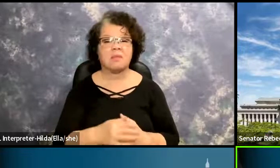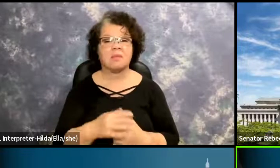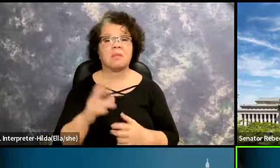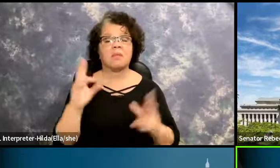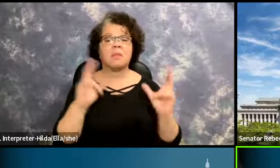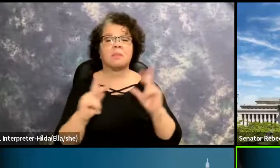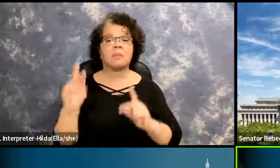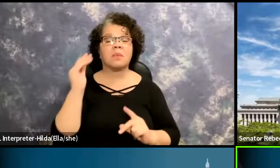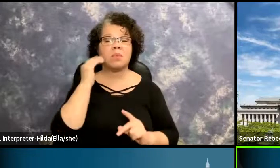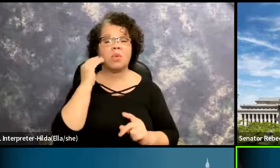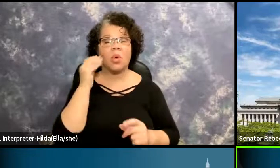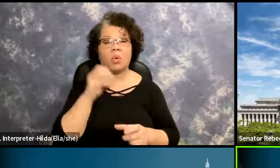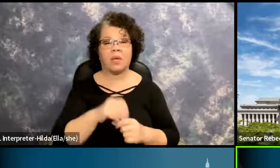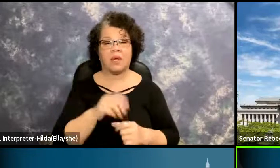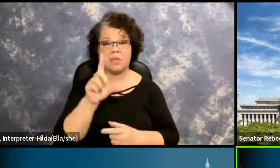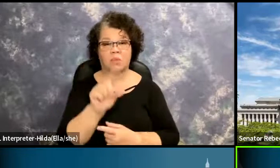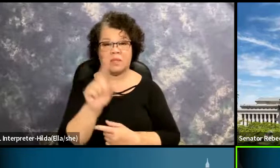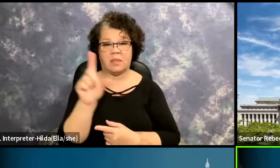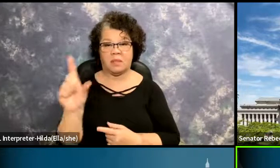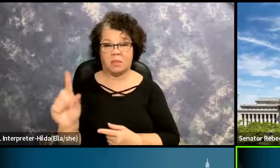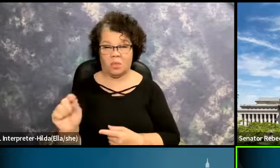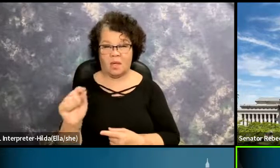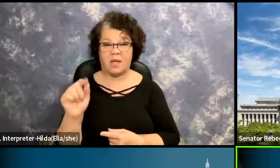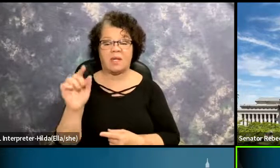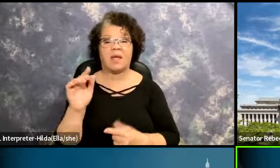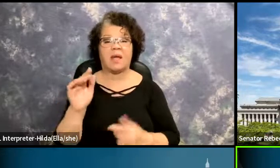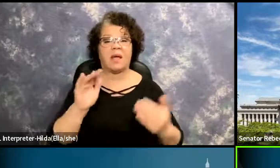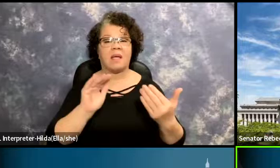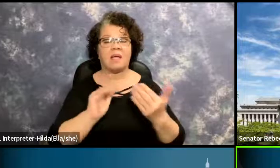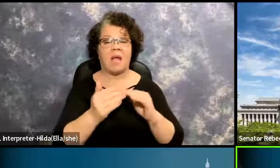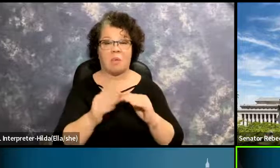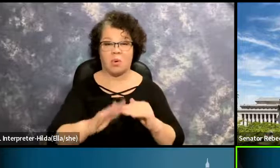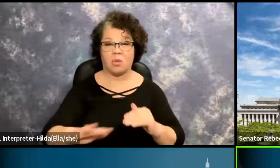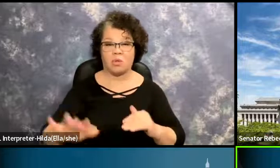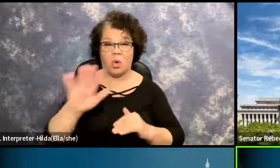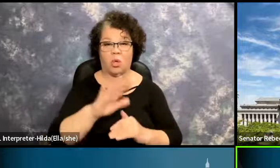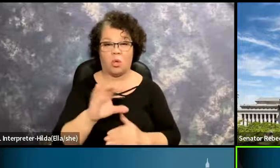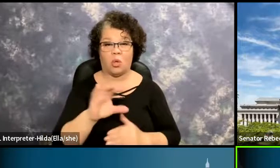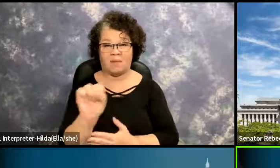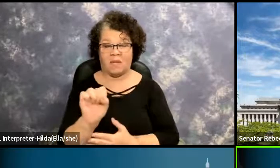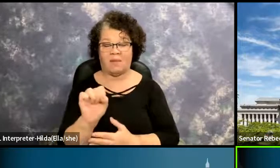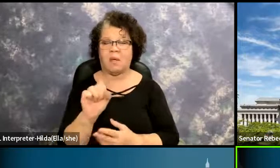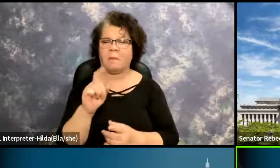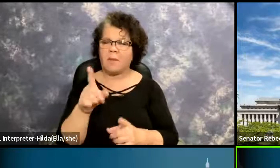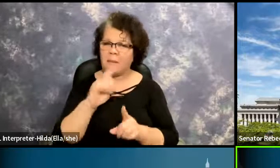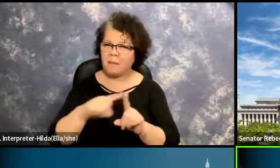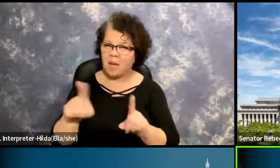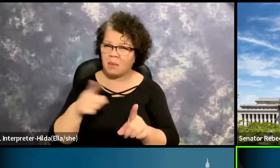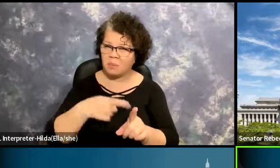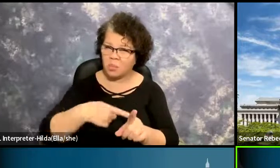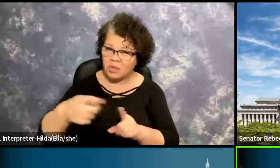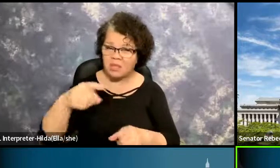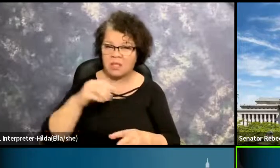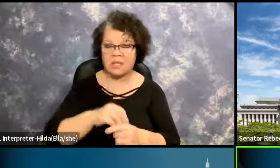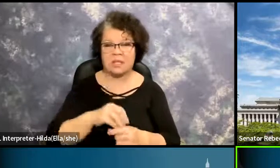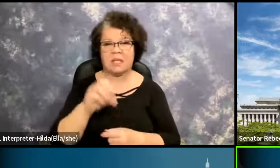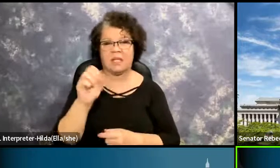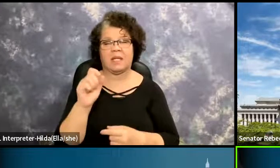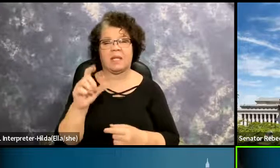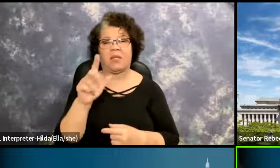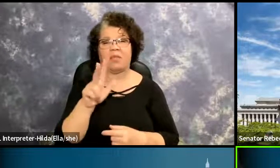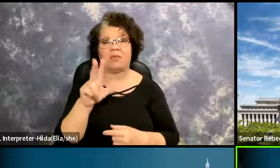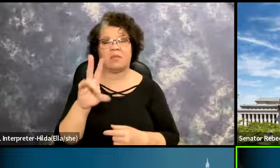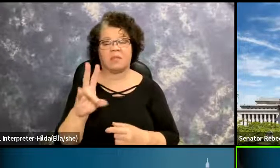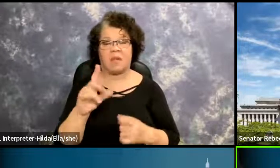2020, neighbors all over Seattle, but particularly in the 37th, took to the streets and sustained